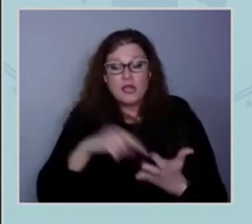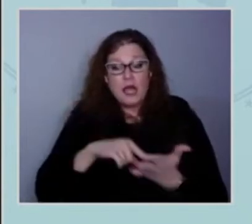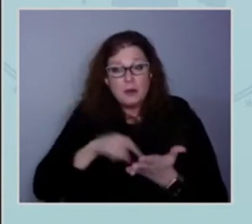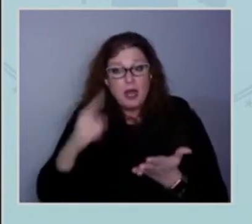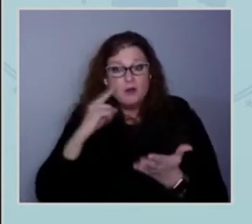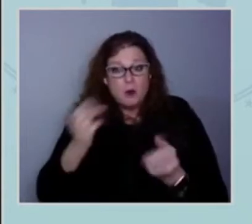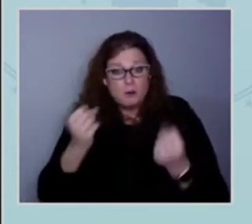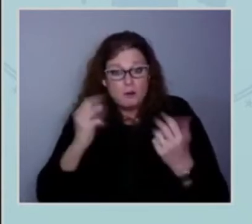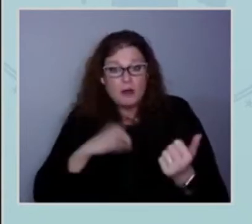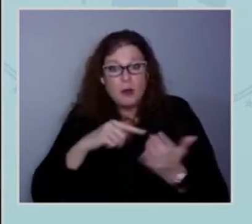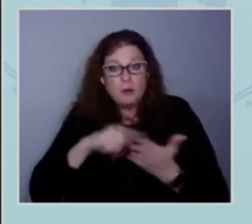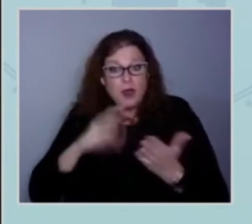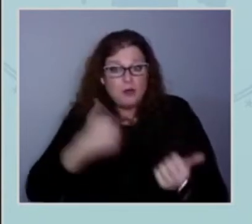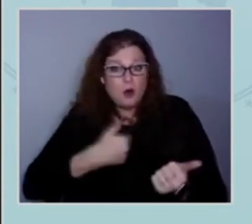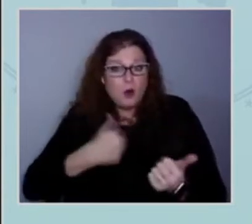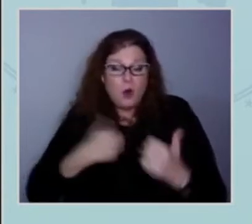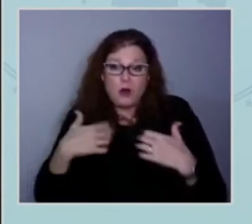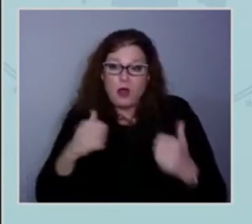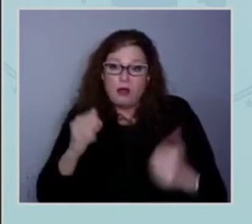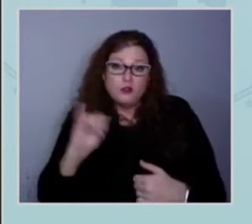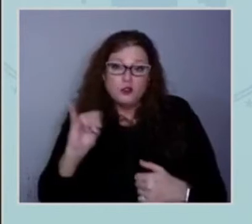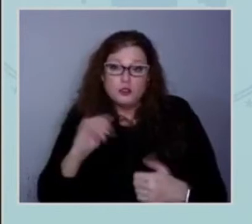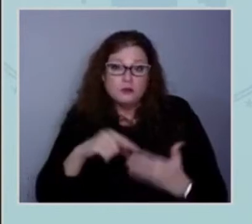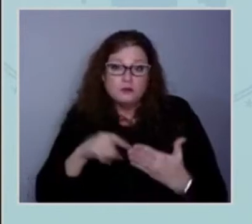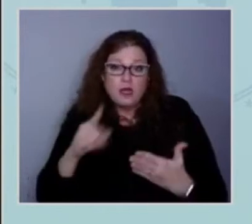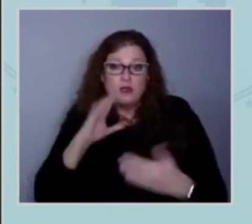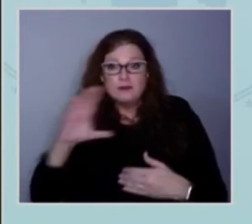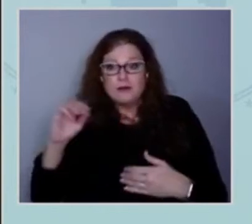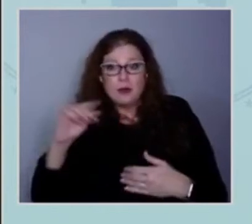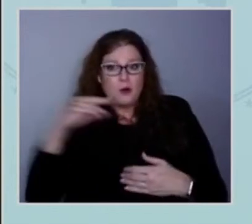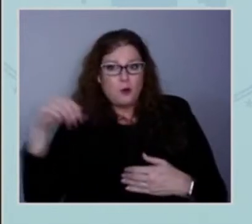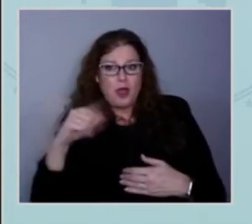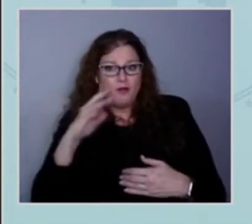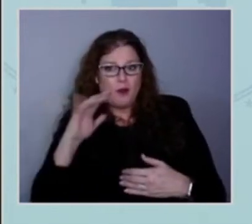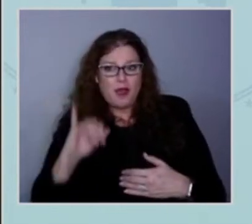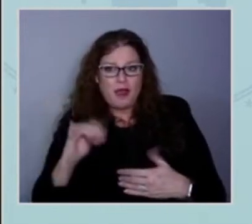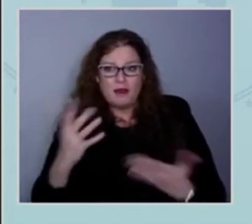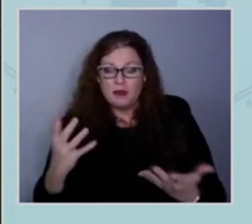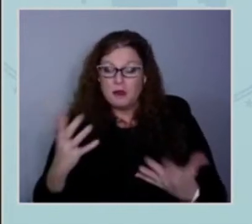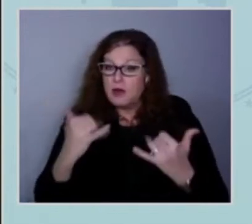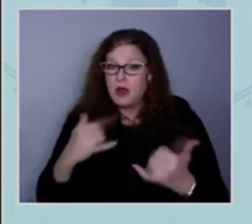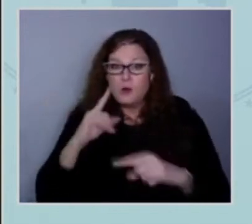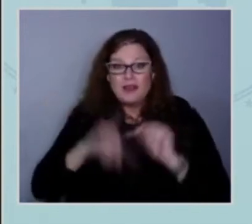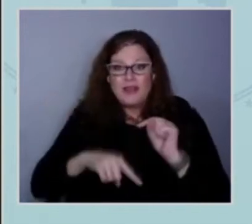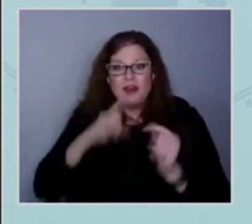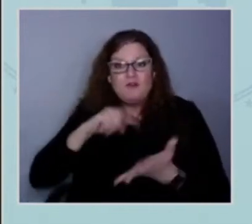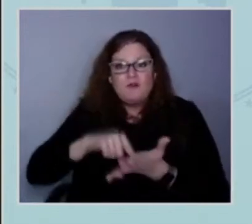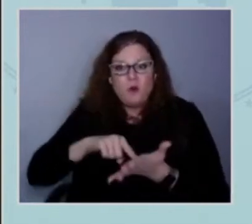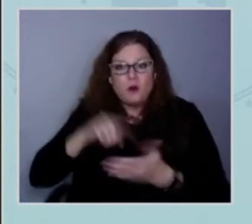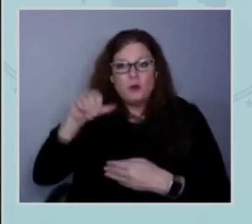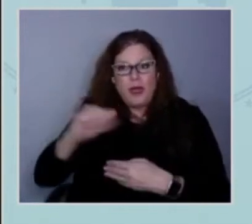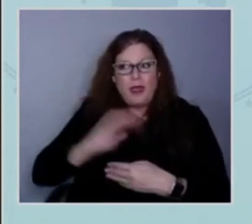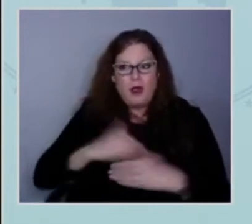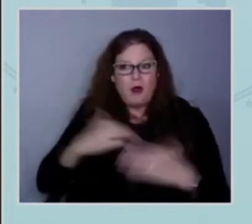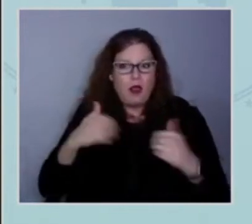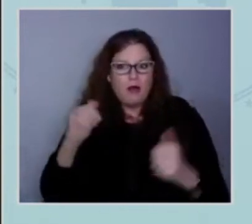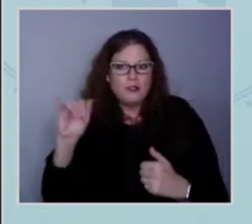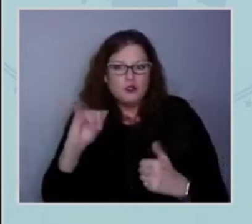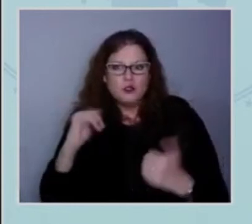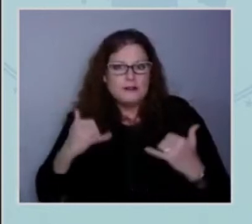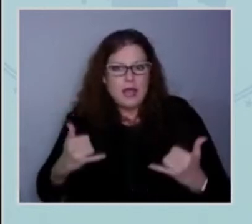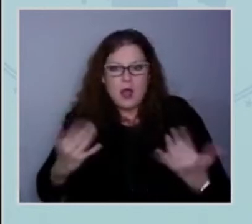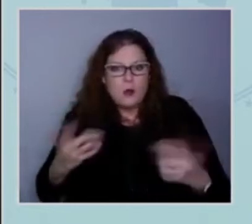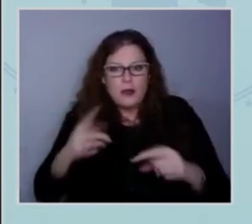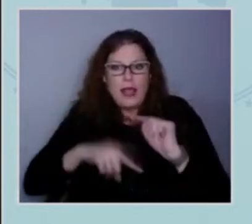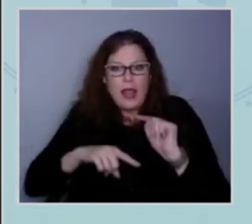our health insurance, now we don't have health insurance. A lot of us pay for our own health insurance because the companies don't pay for that.